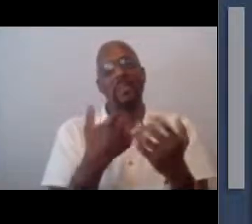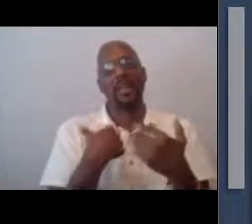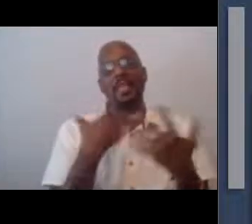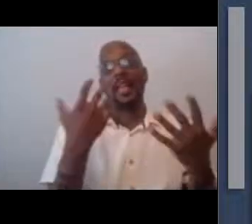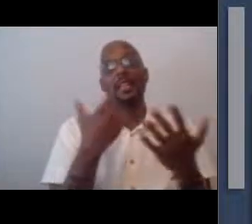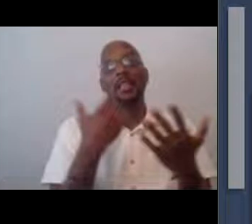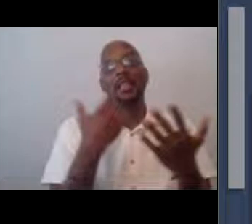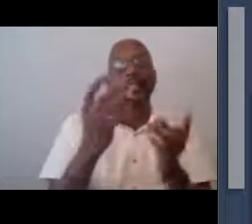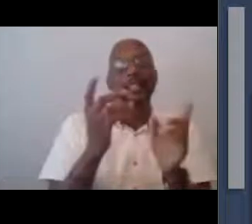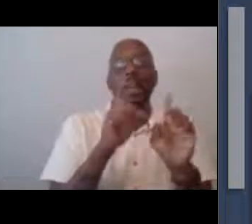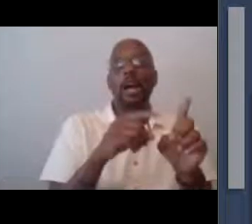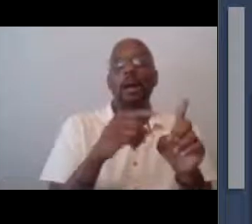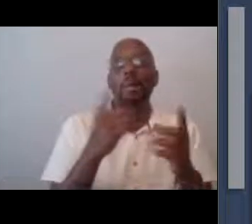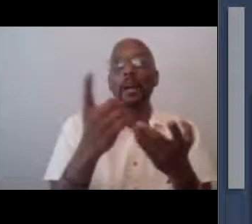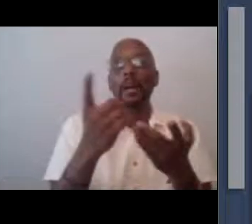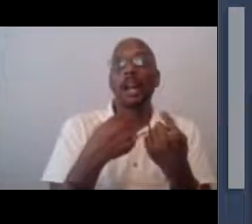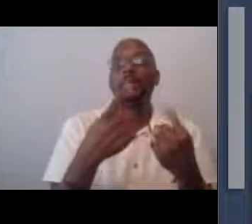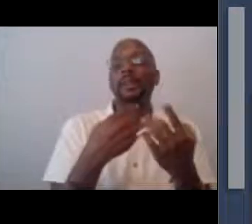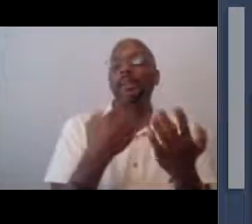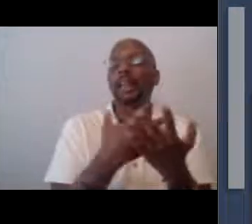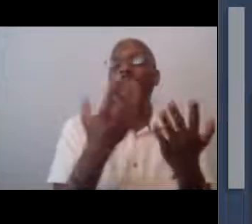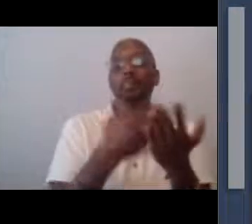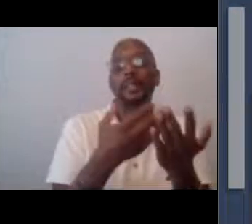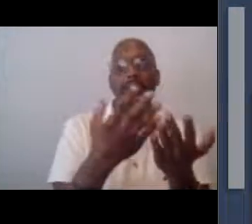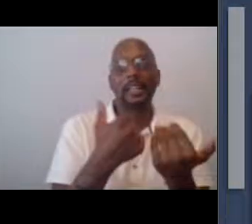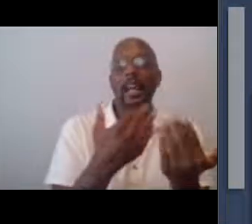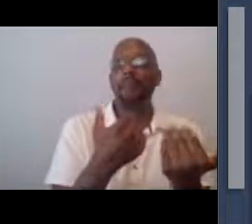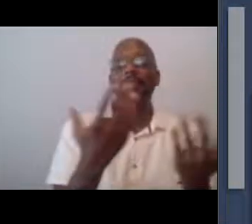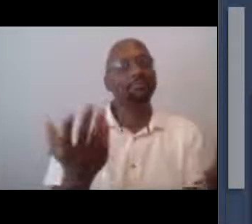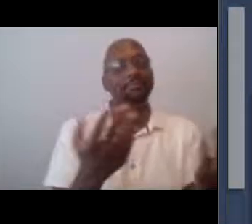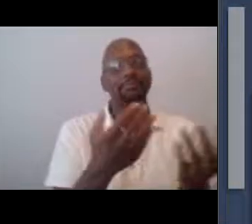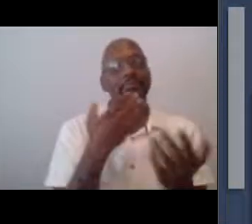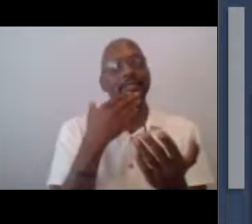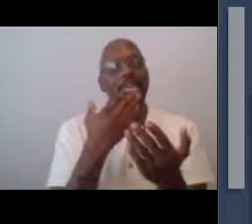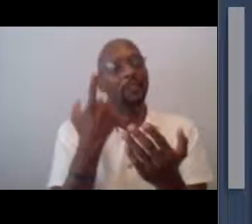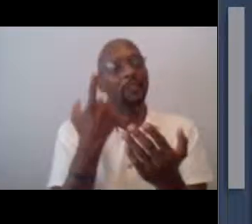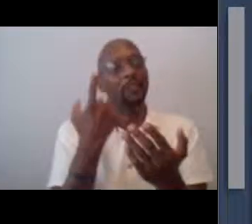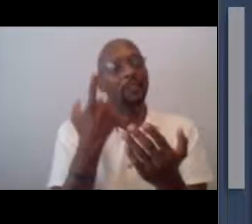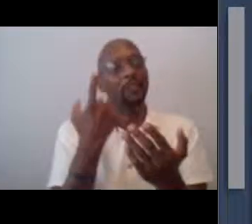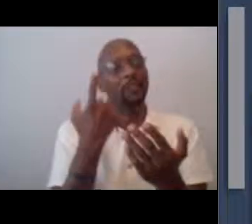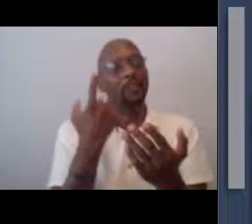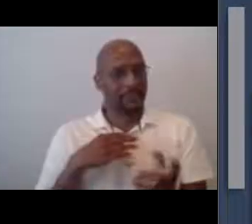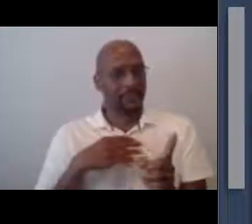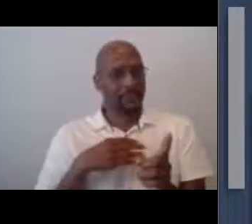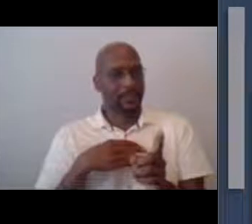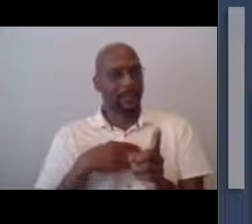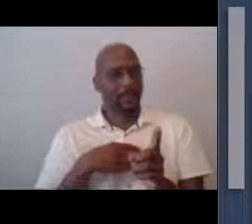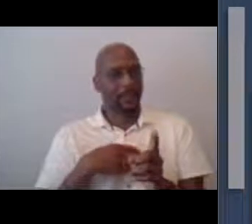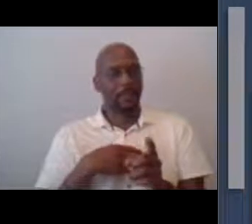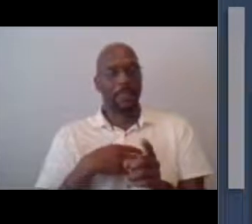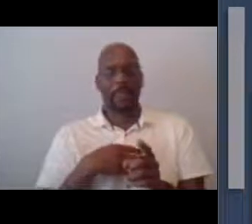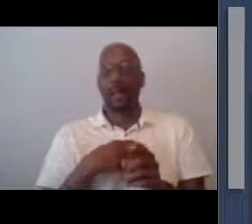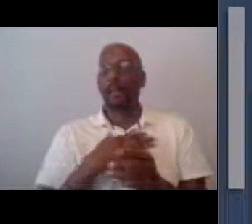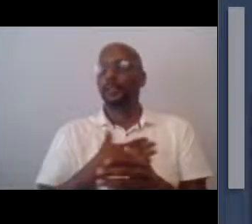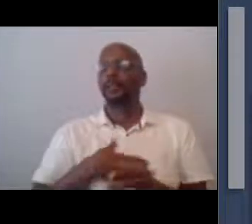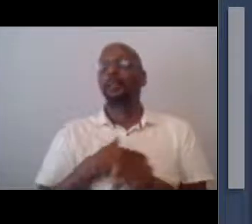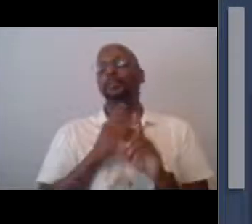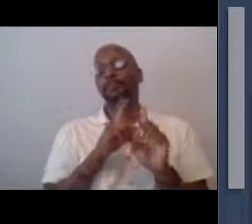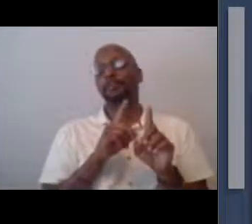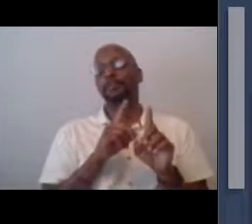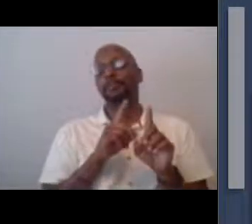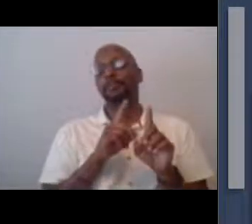appreciate the effort that's going on. I appreciate the comment to the new, welcome new commissioner. But I appreciate the comment to tribes in California.